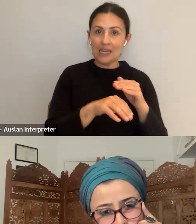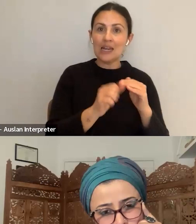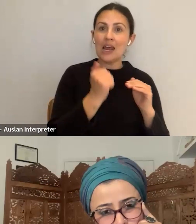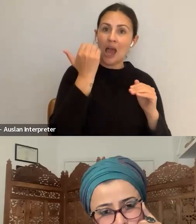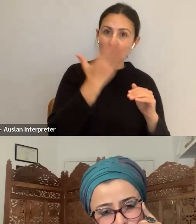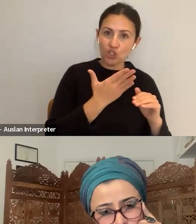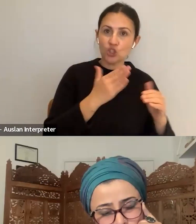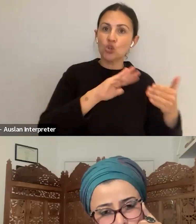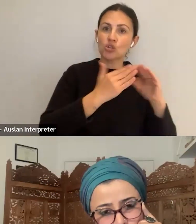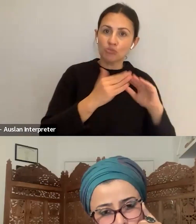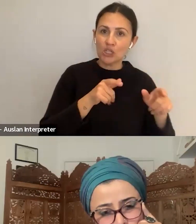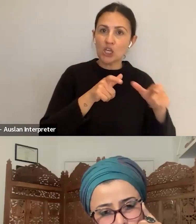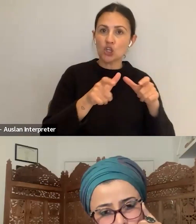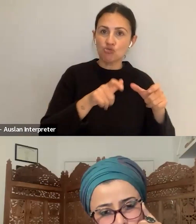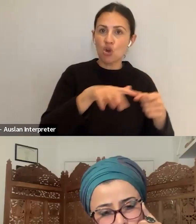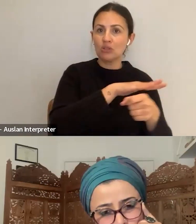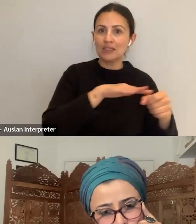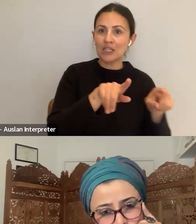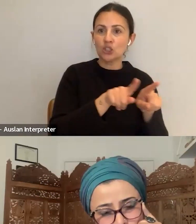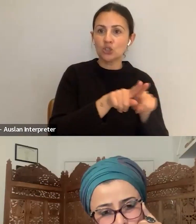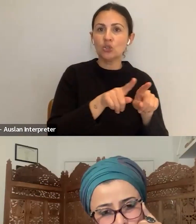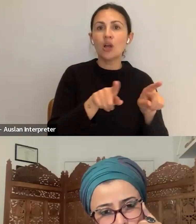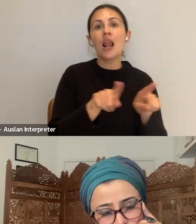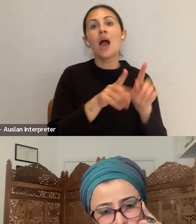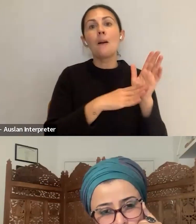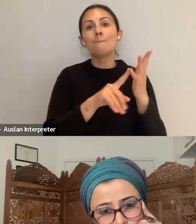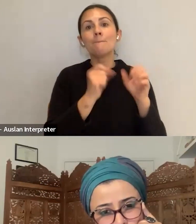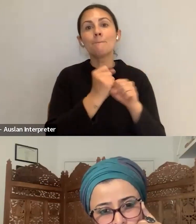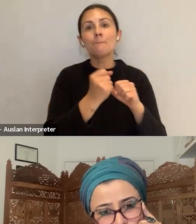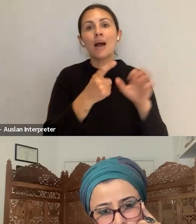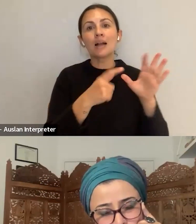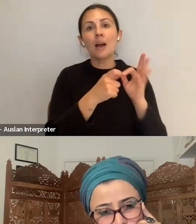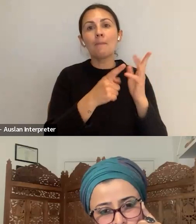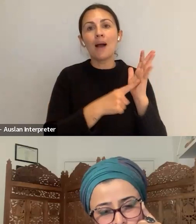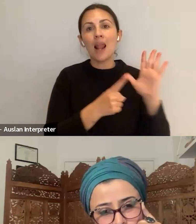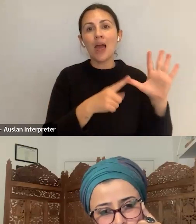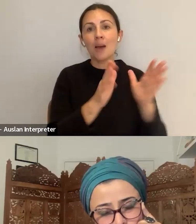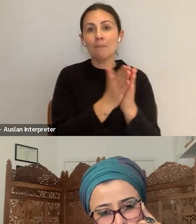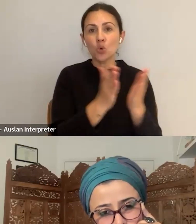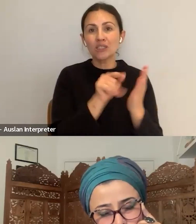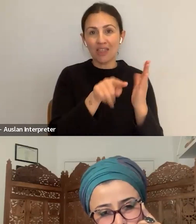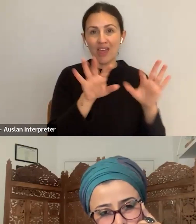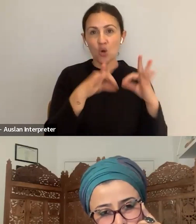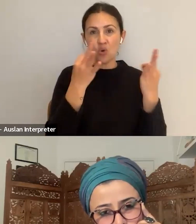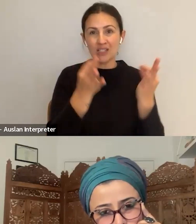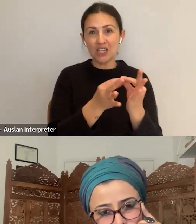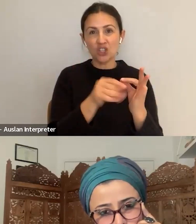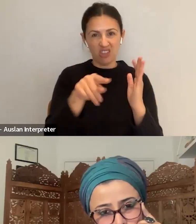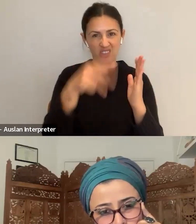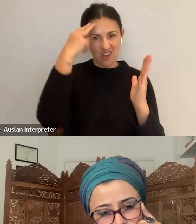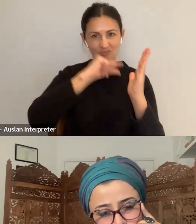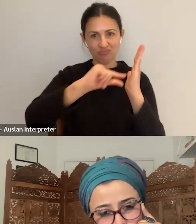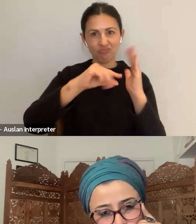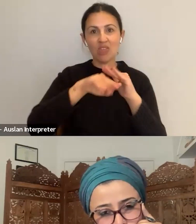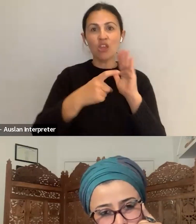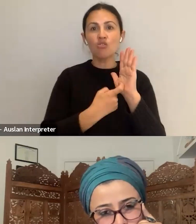And, you know, we've got beautiful organisations like Mugabala Books in the arts and cultural sector who were also mentioned in the Revive policy. And that's what they